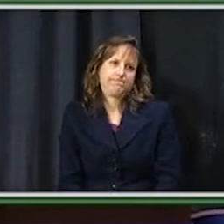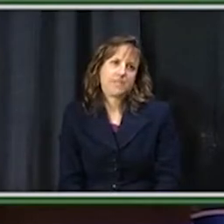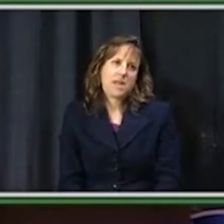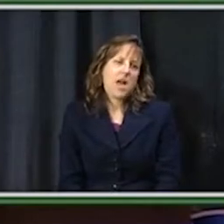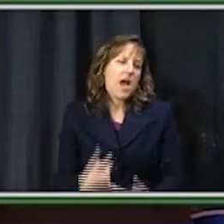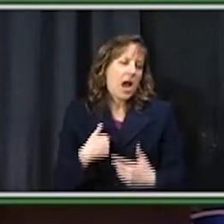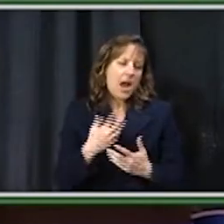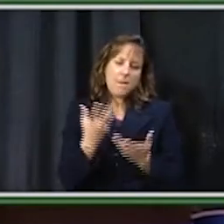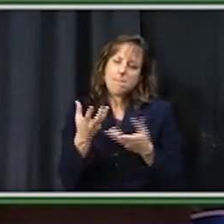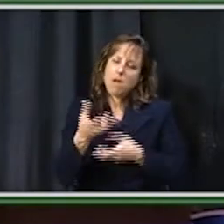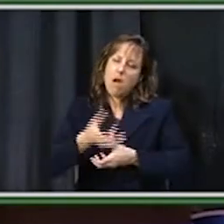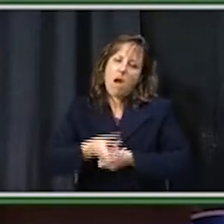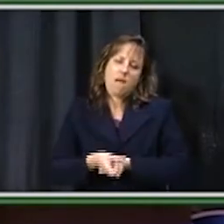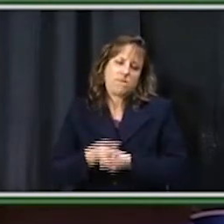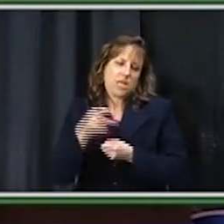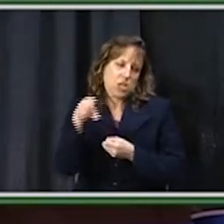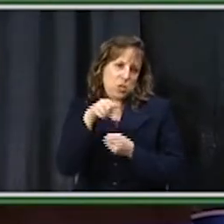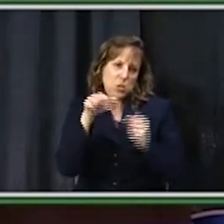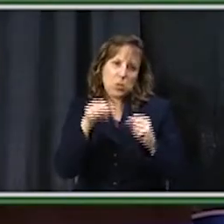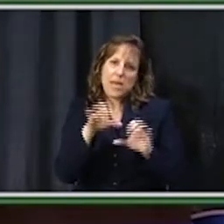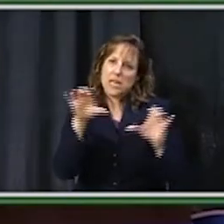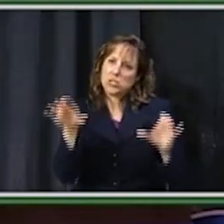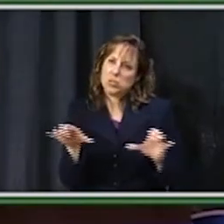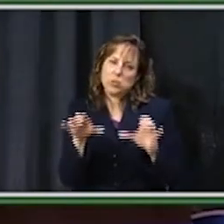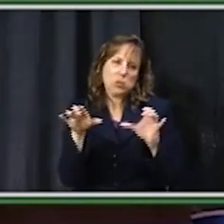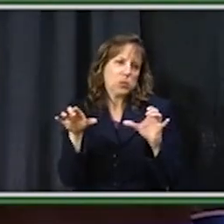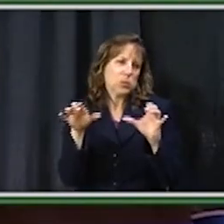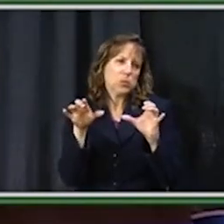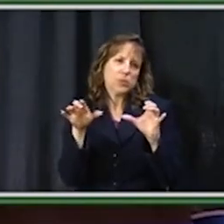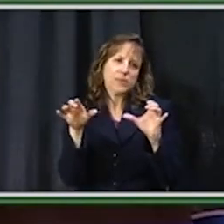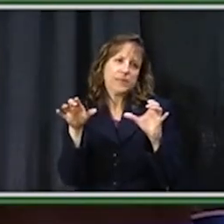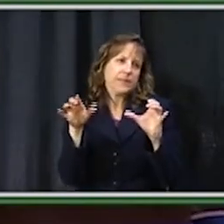every confidence that you can accomplish things much larger,